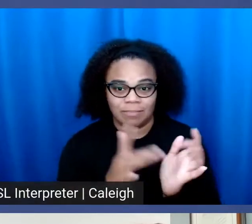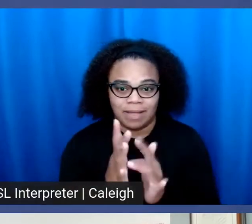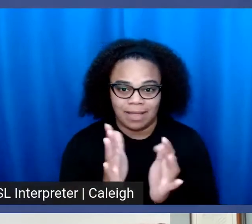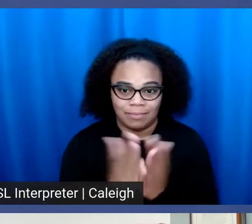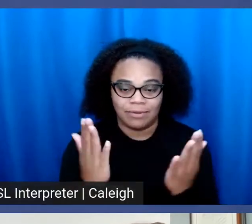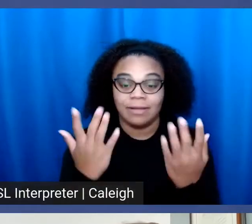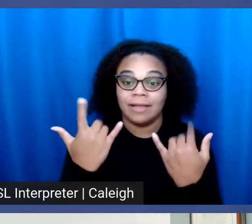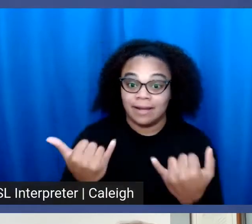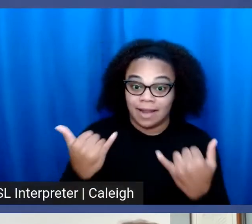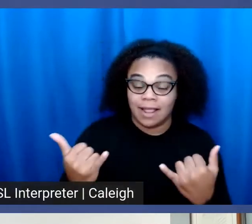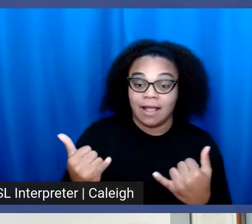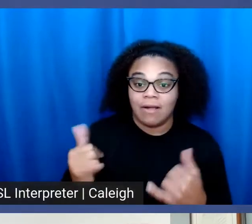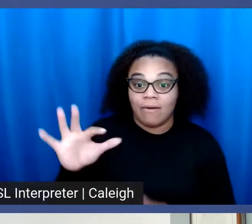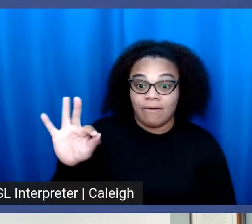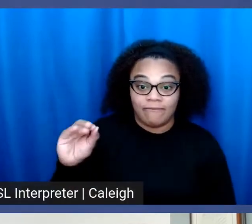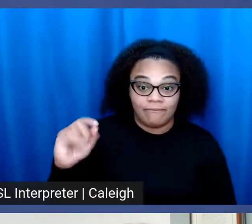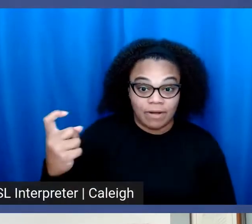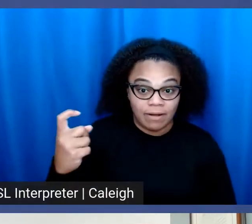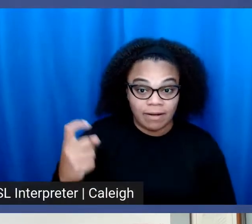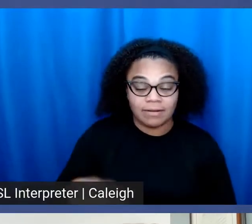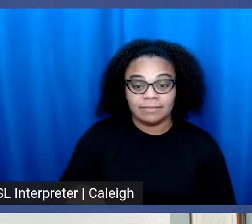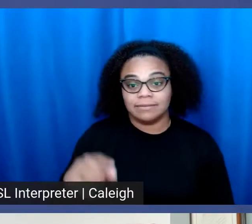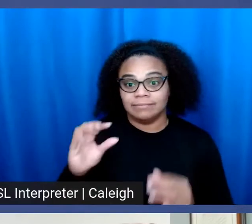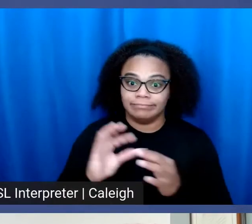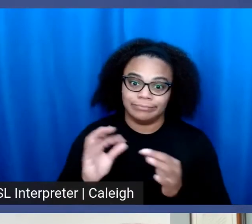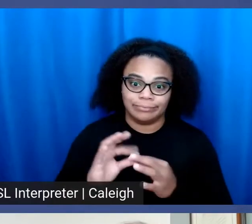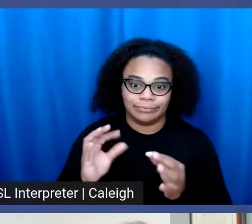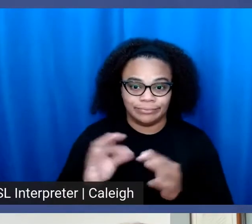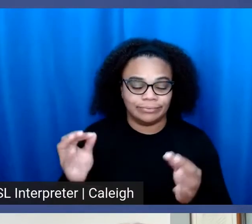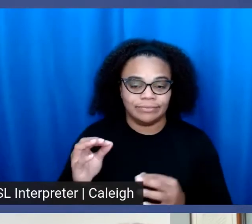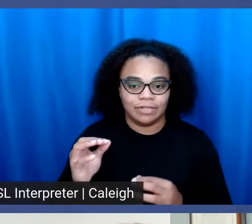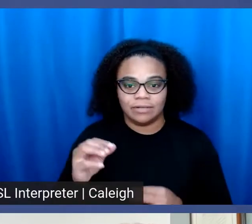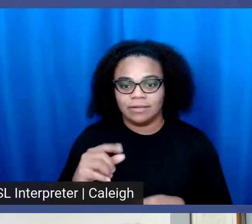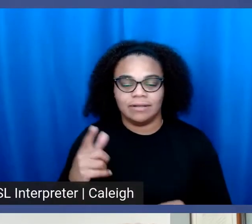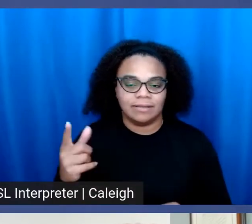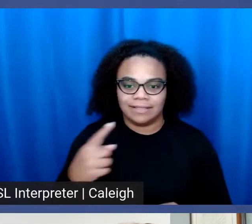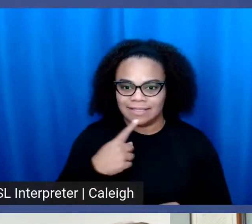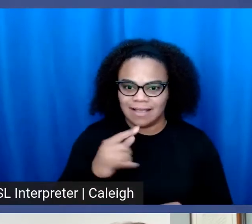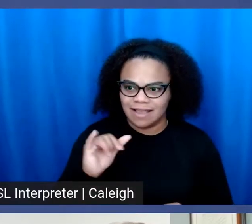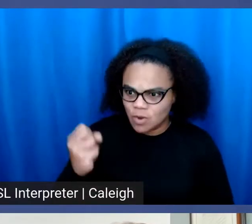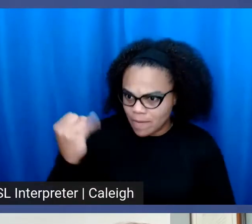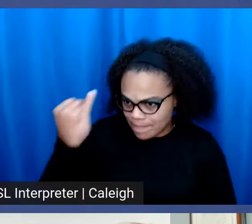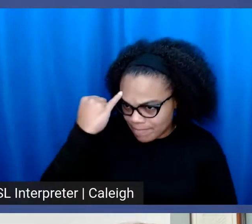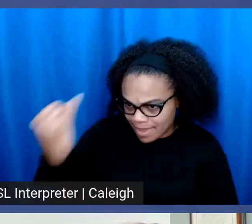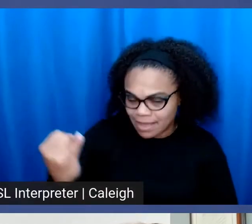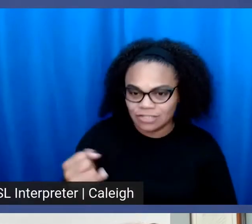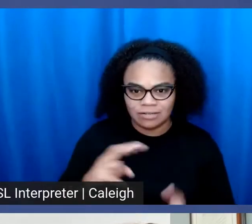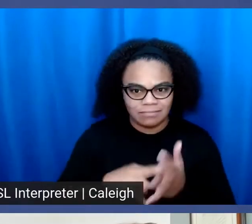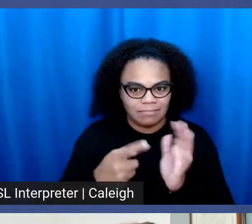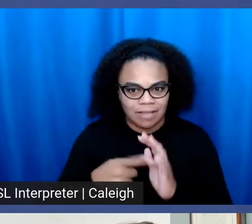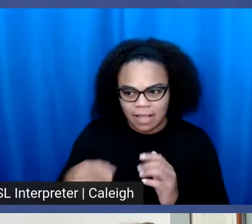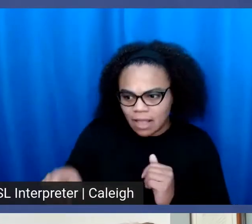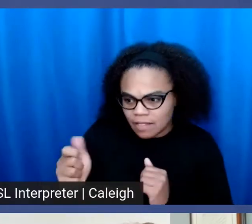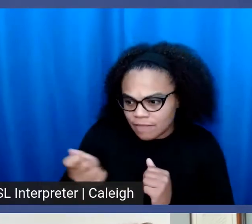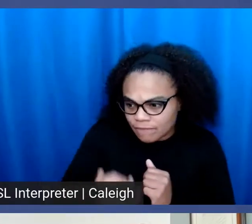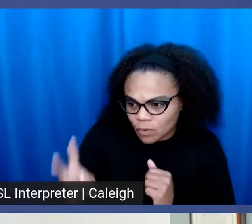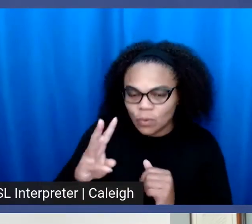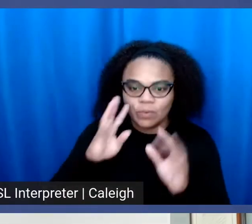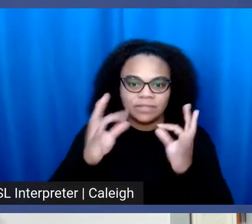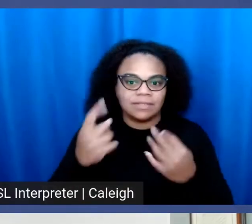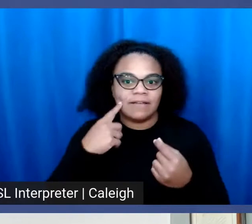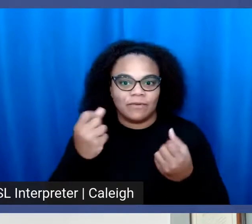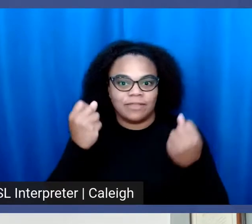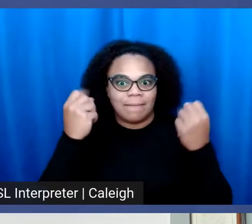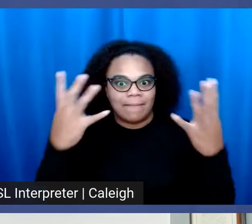Fox saying, can you imagine that doesn't this allow the few to decide for the many what's good? And I